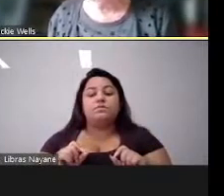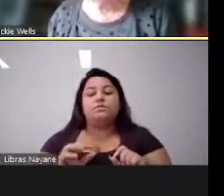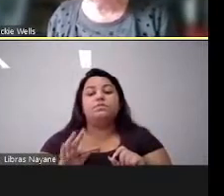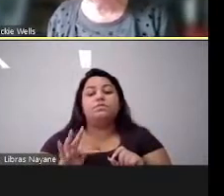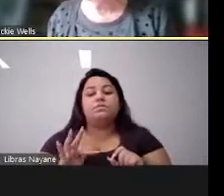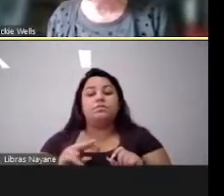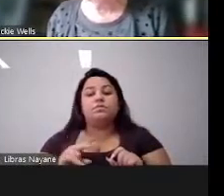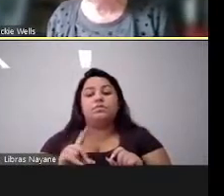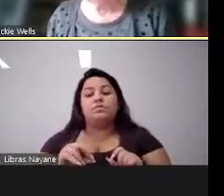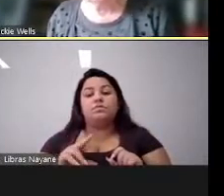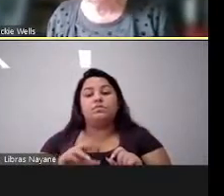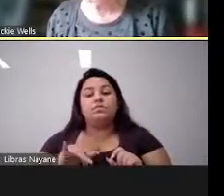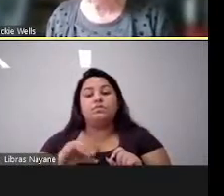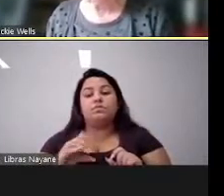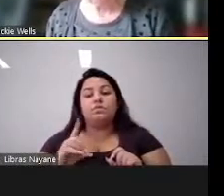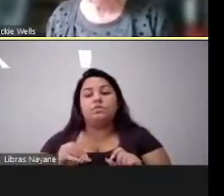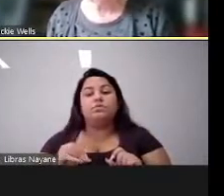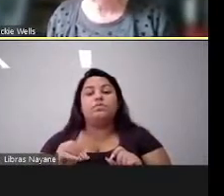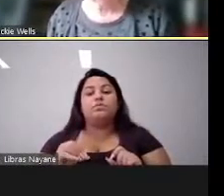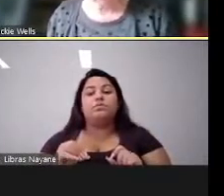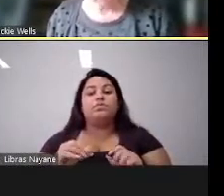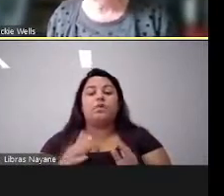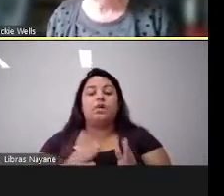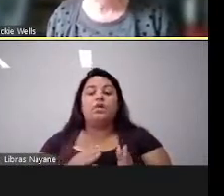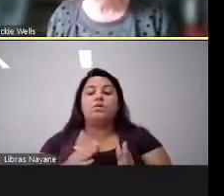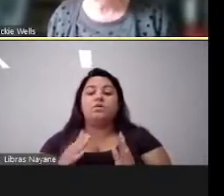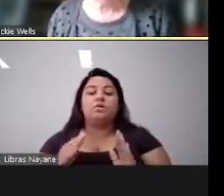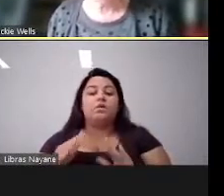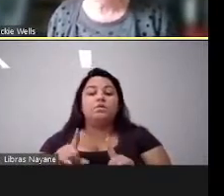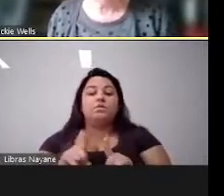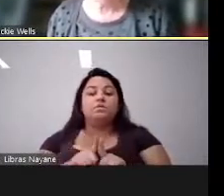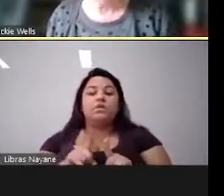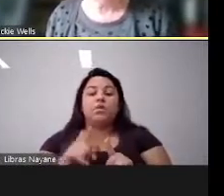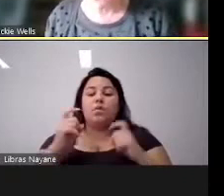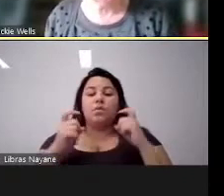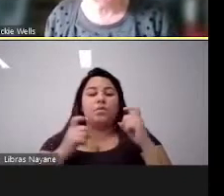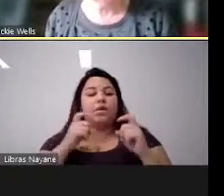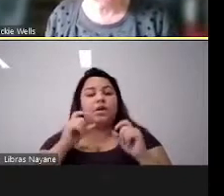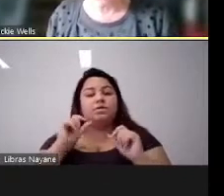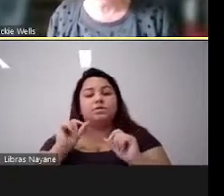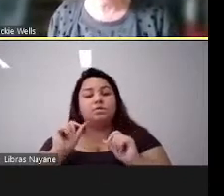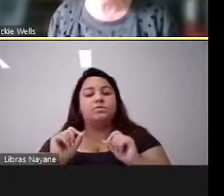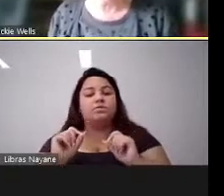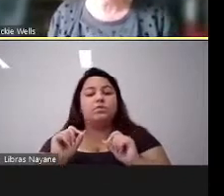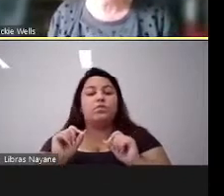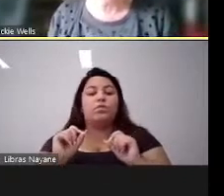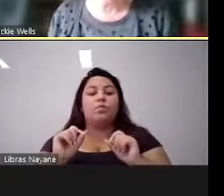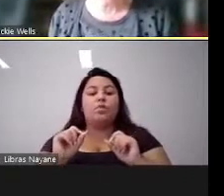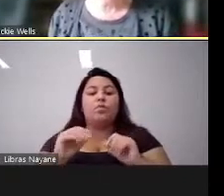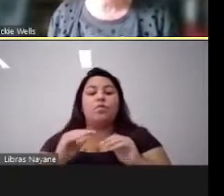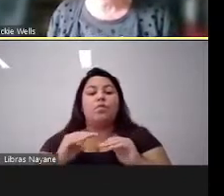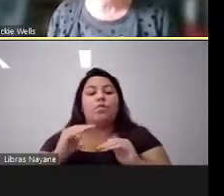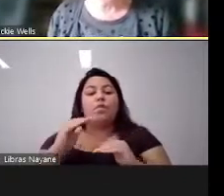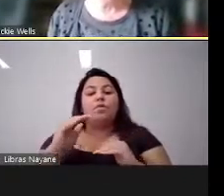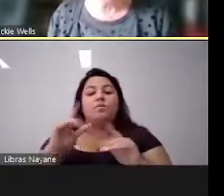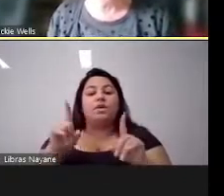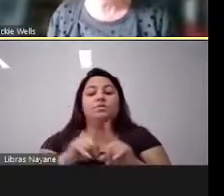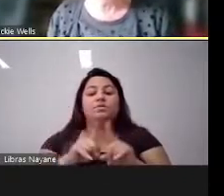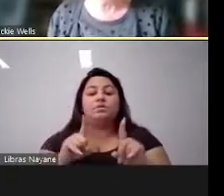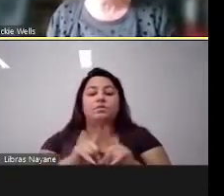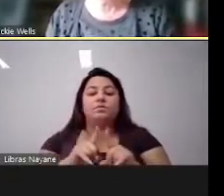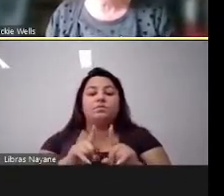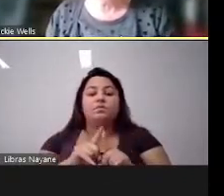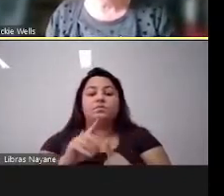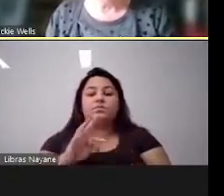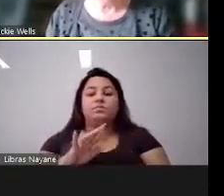second factor, of course, is a concern about the rising cost of pensions taxation, because we